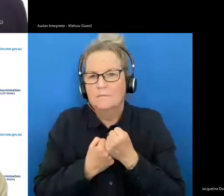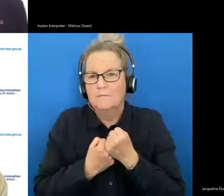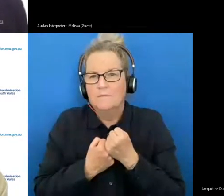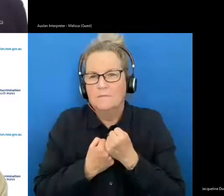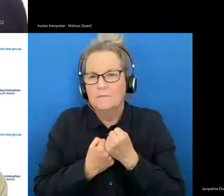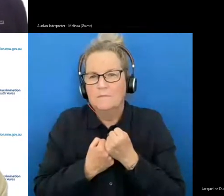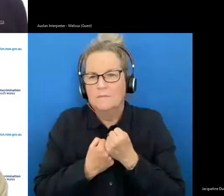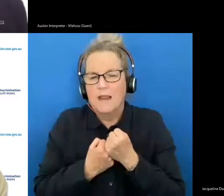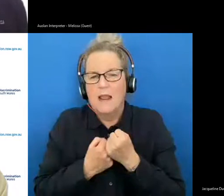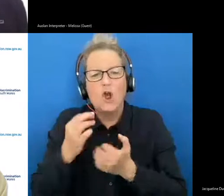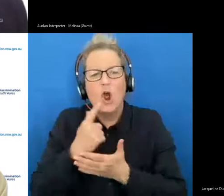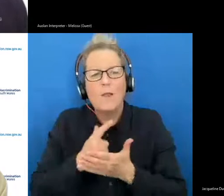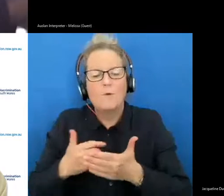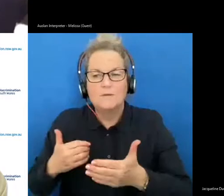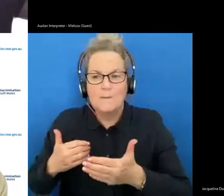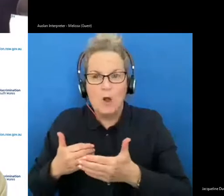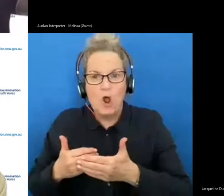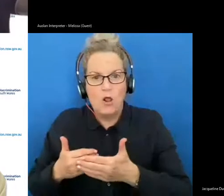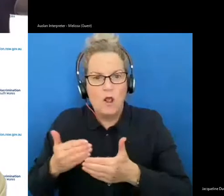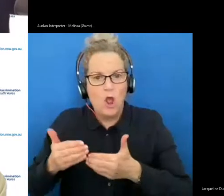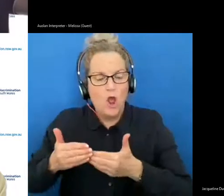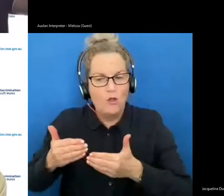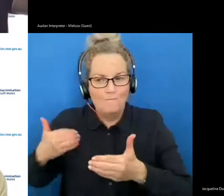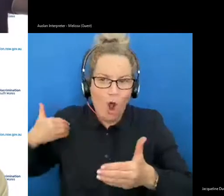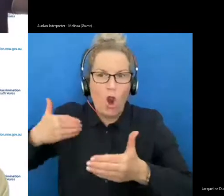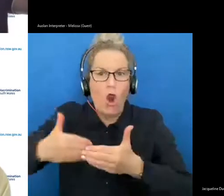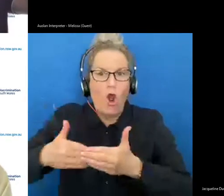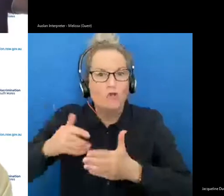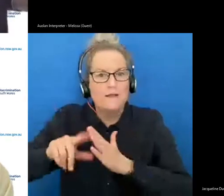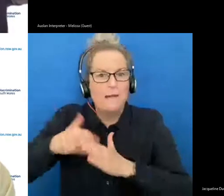I mean, I think initially, but there have been